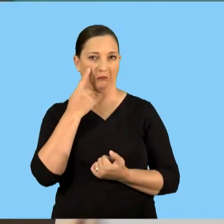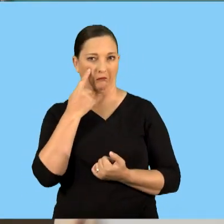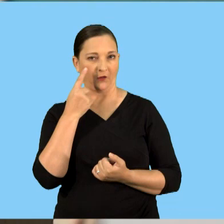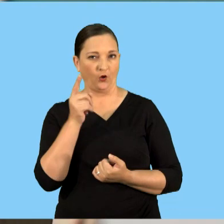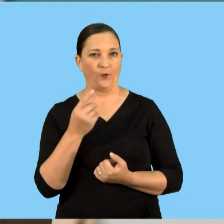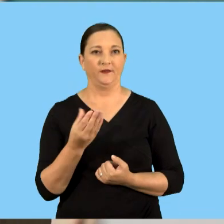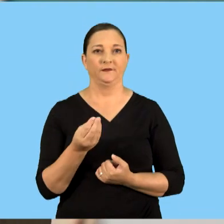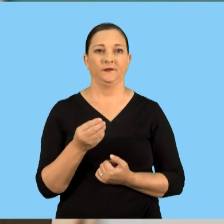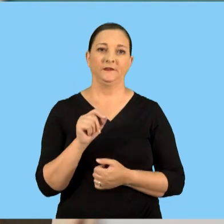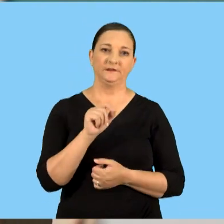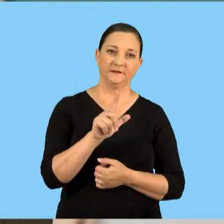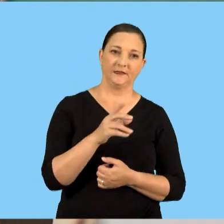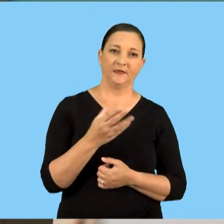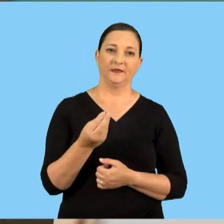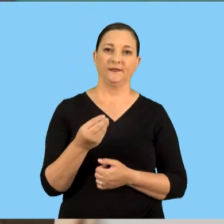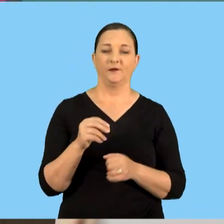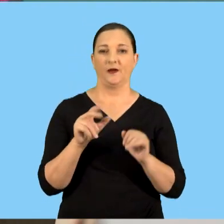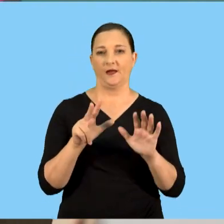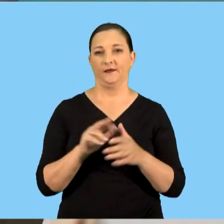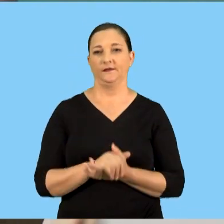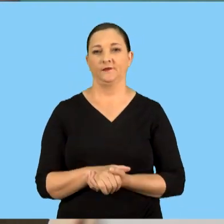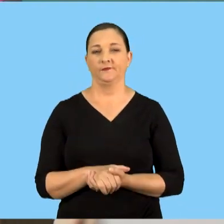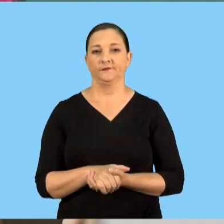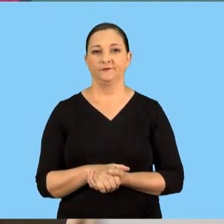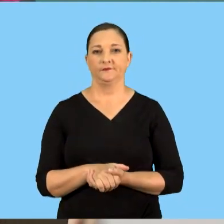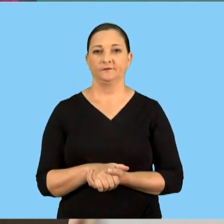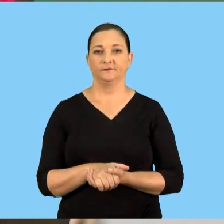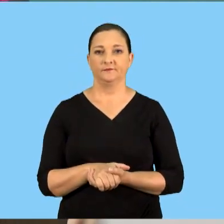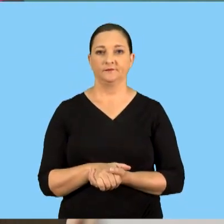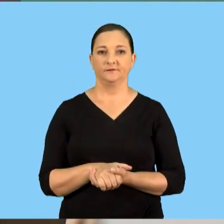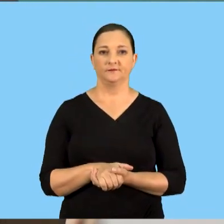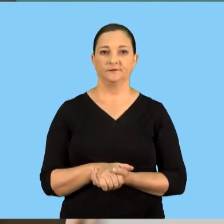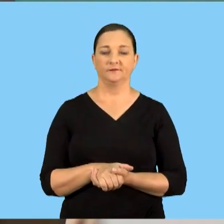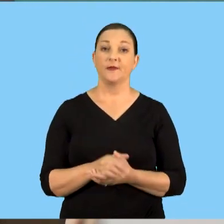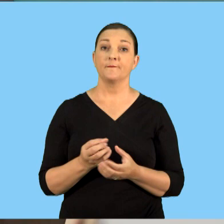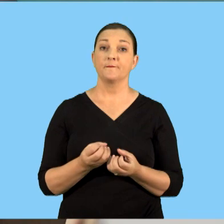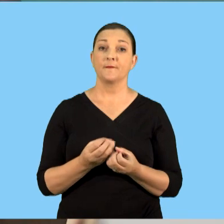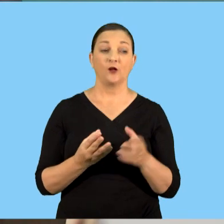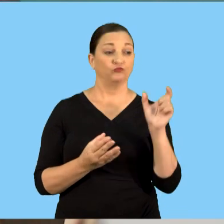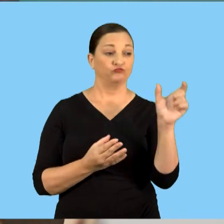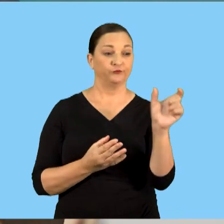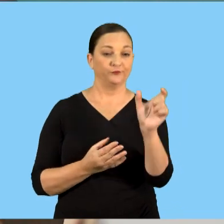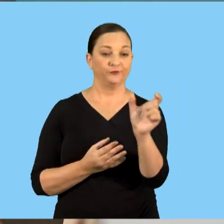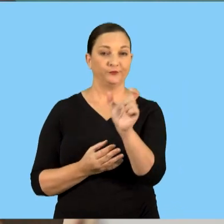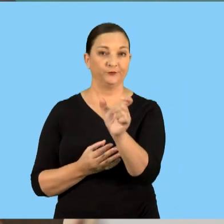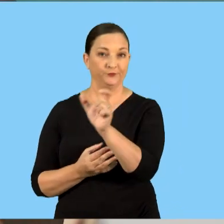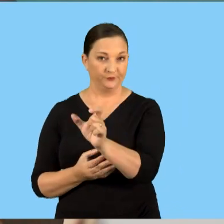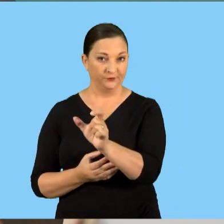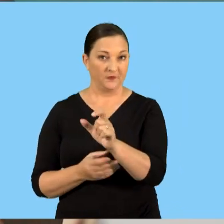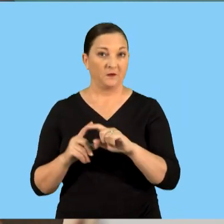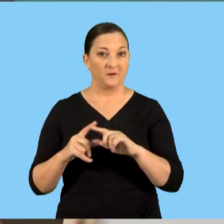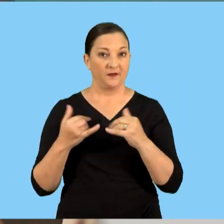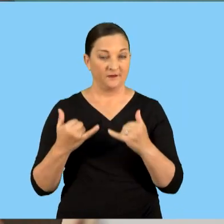Let's look at number 7 and number 8, but we're going to look at number 7 first. Multiple